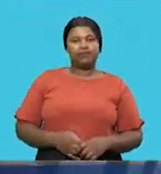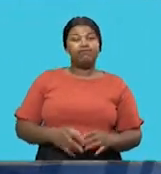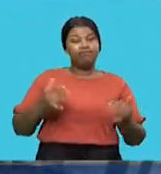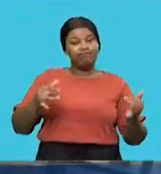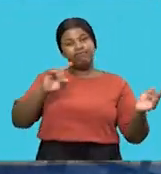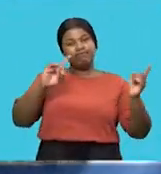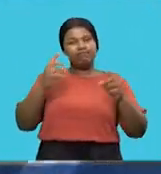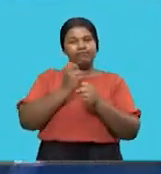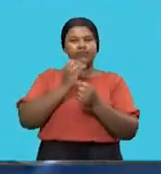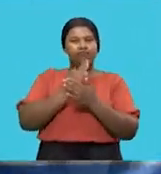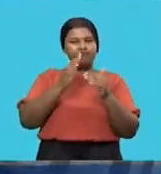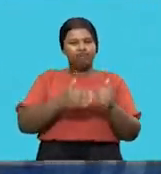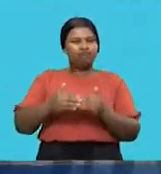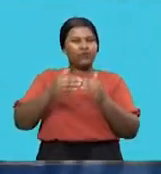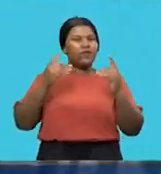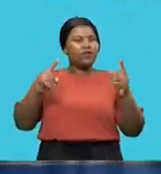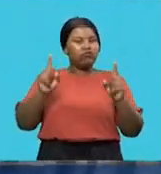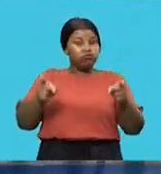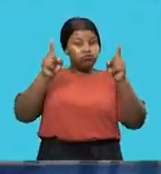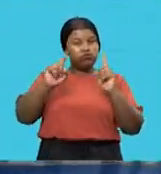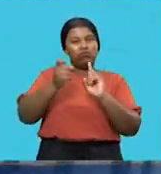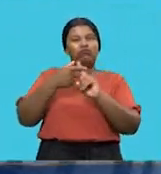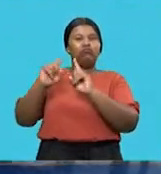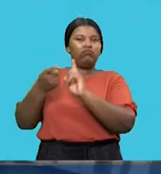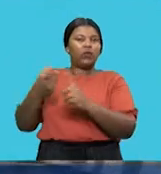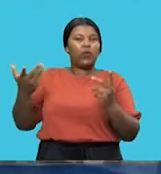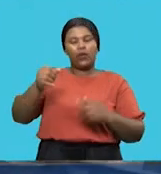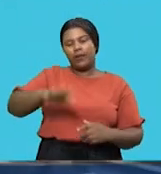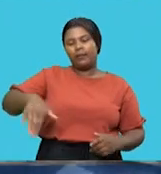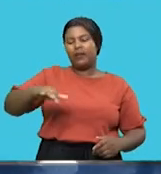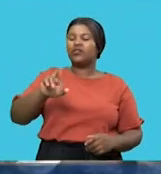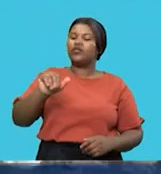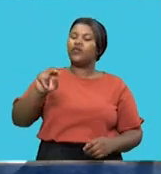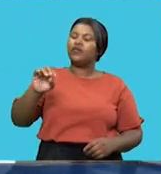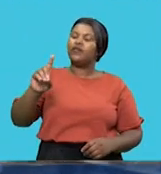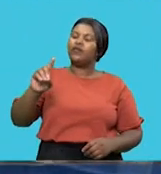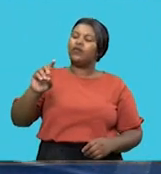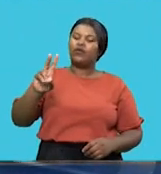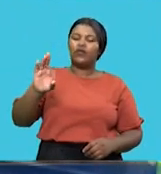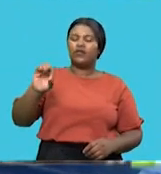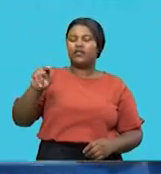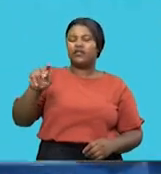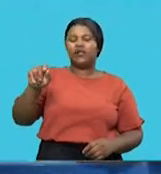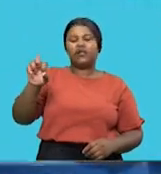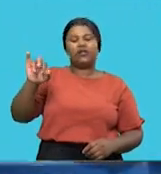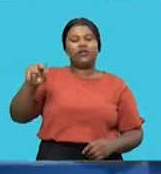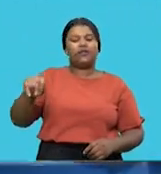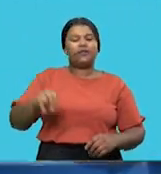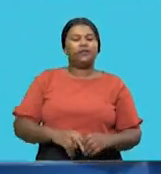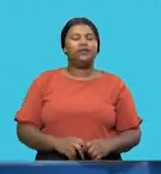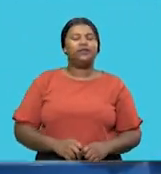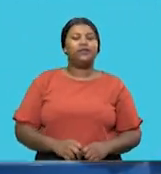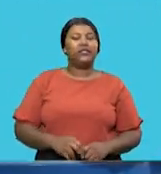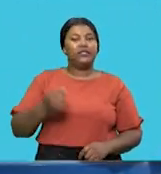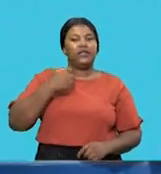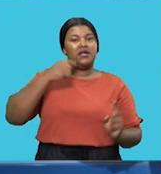nokuqwashisa ngezingozi zomgwaqo erenkeni yamatekisi eRandfontein. We are here to partner as national government, province and